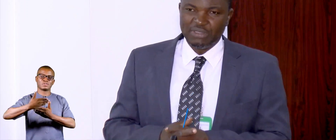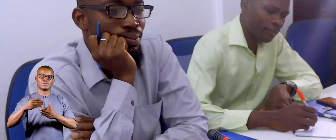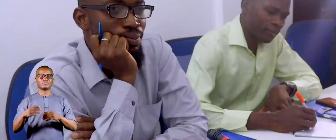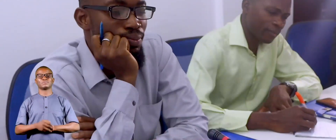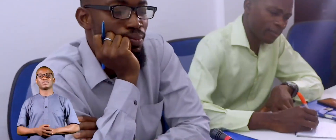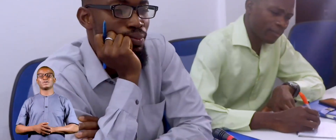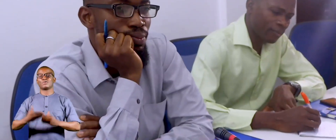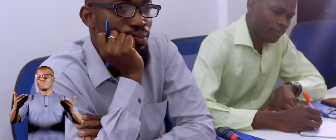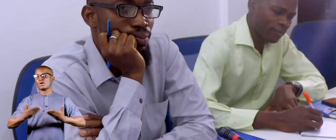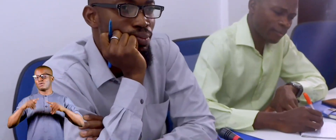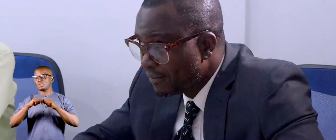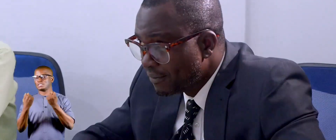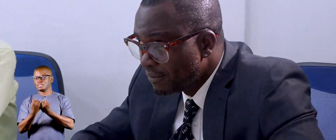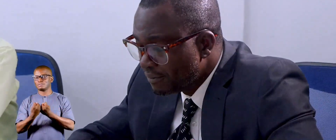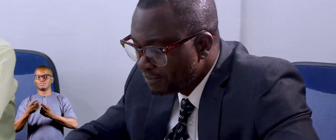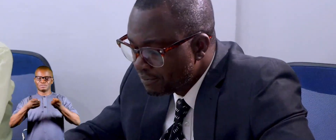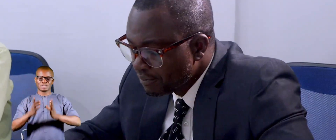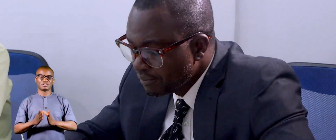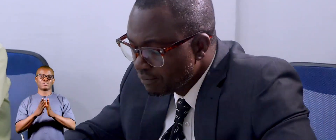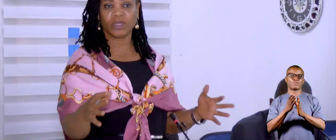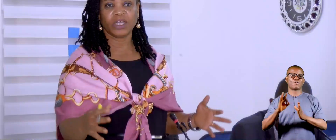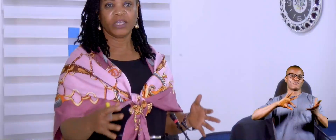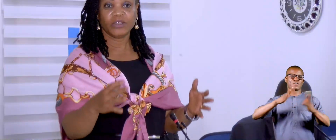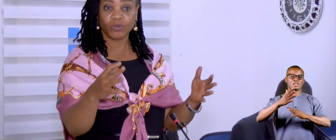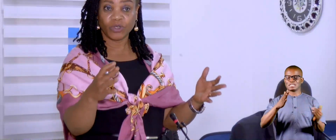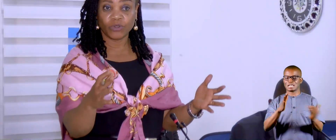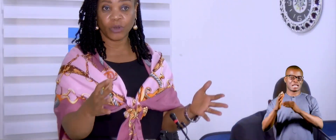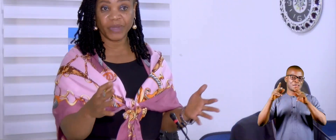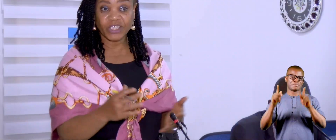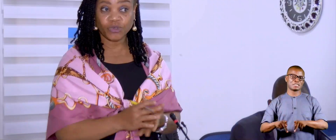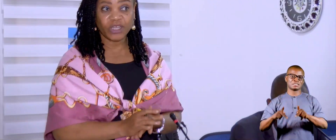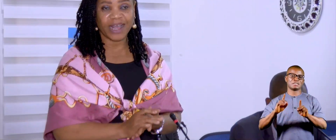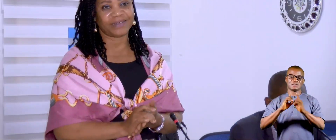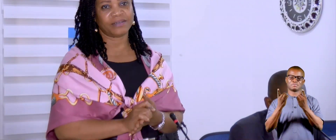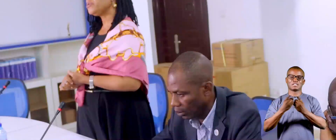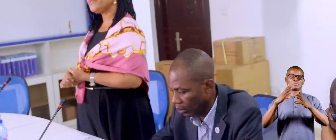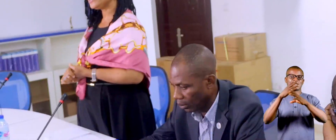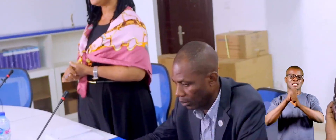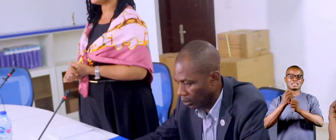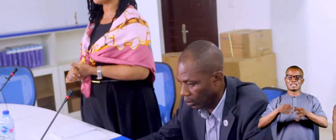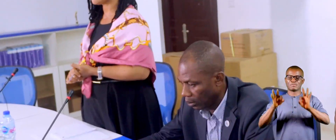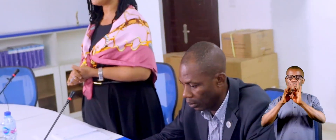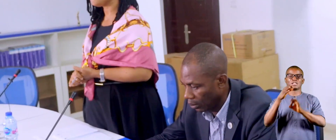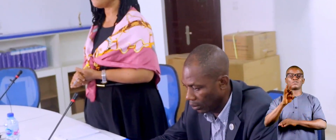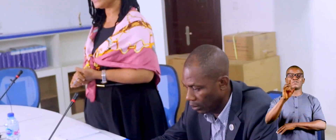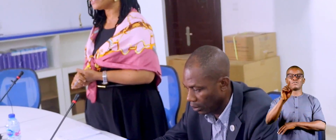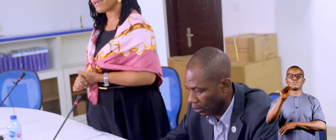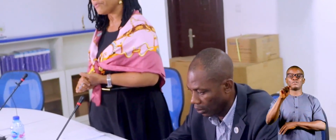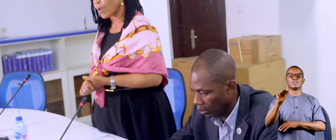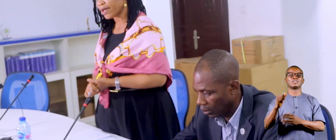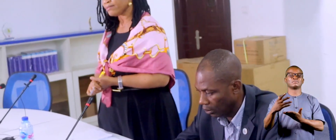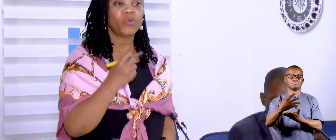prosecution rates. Welcoming the team on behalf of the agency, the Director of the Violence Against Persons Department highlighted the importance of data